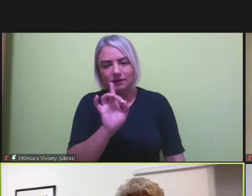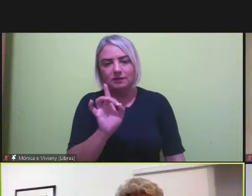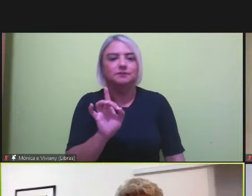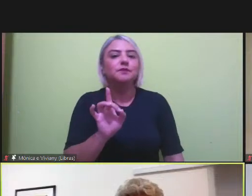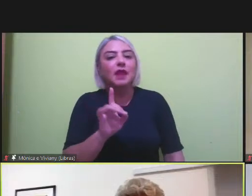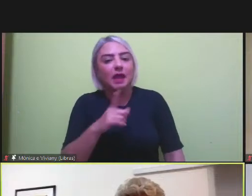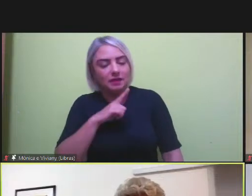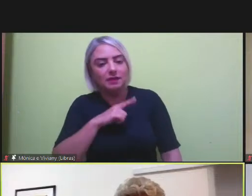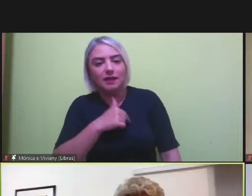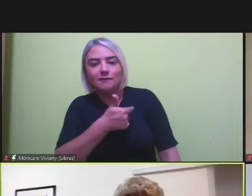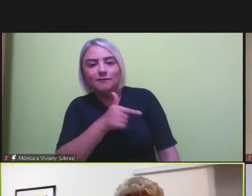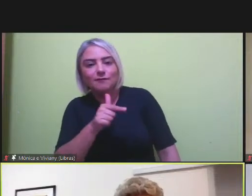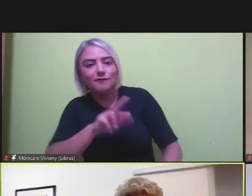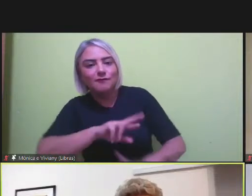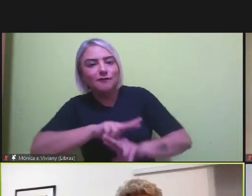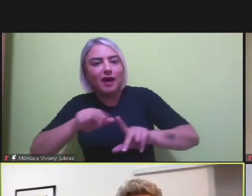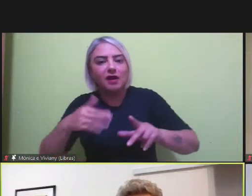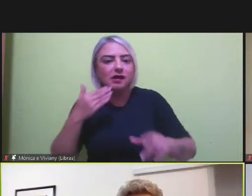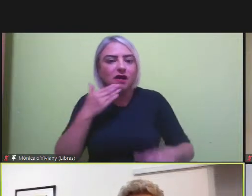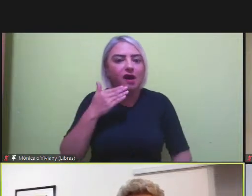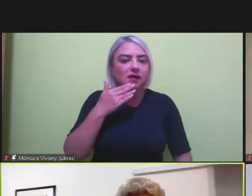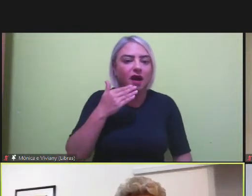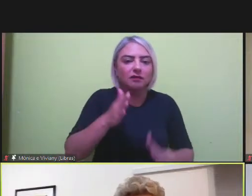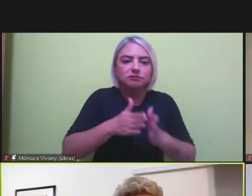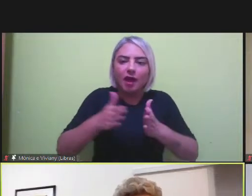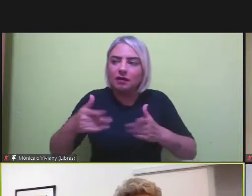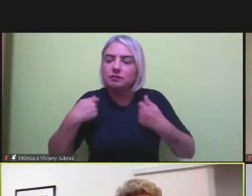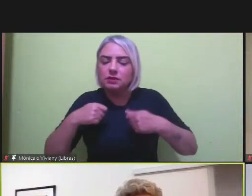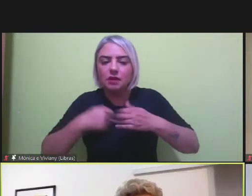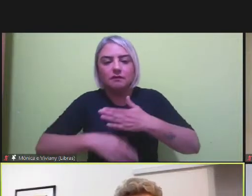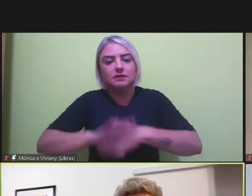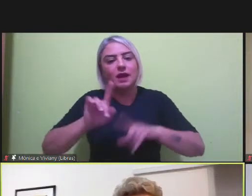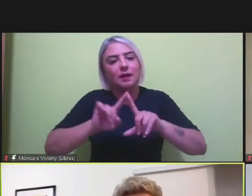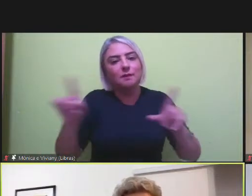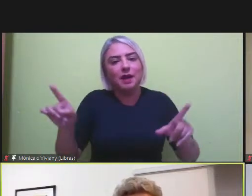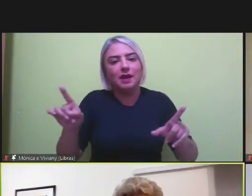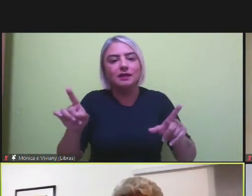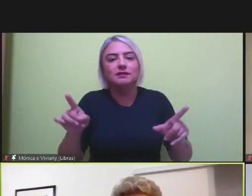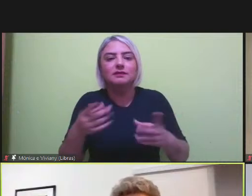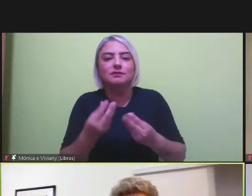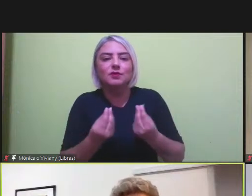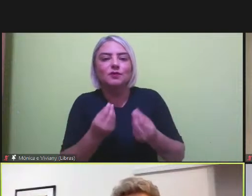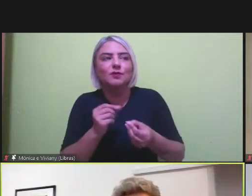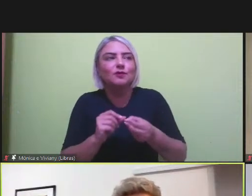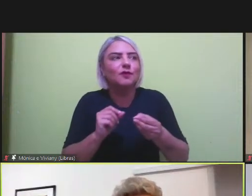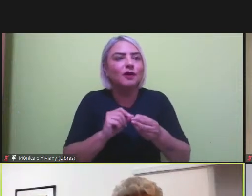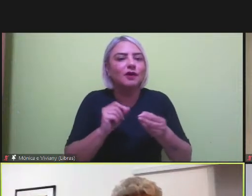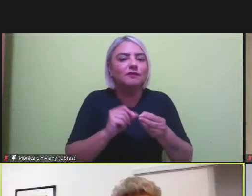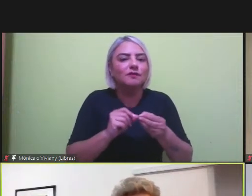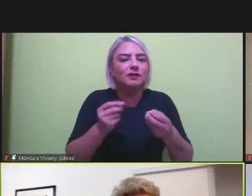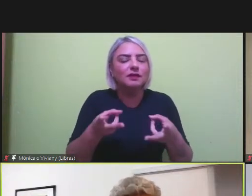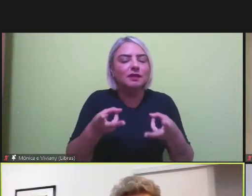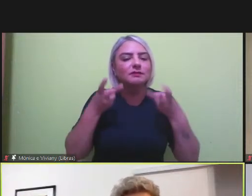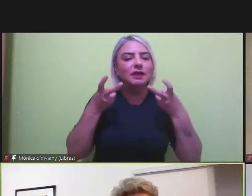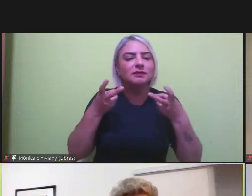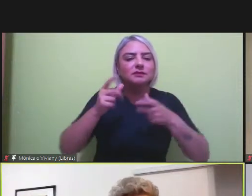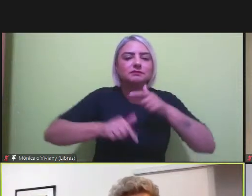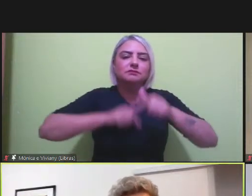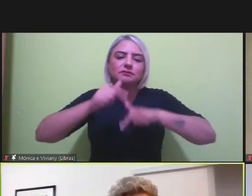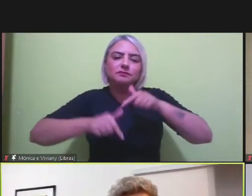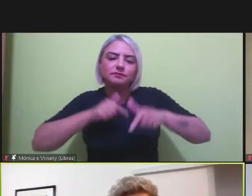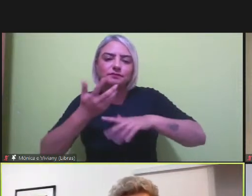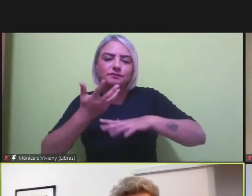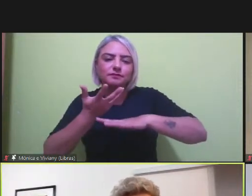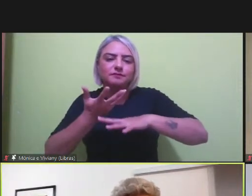what I'm talking about. There are many openings, there are many things to advance on, but much has been done and done in the perspective